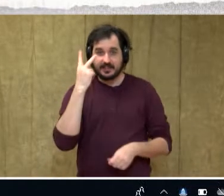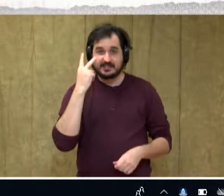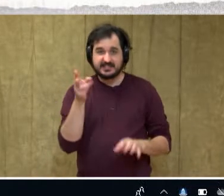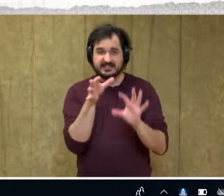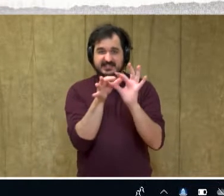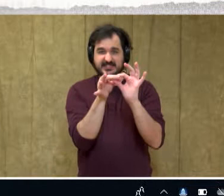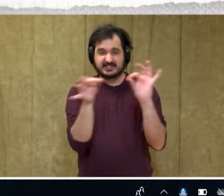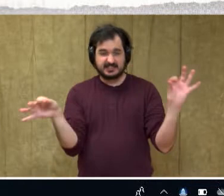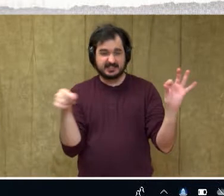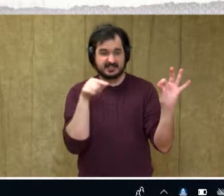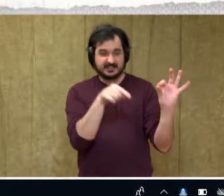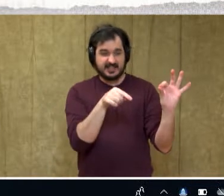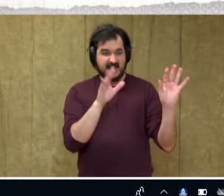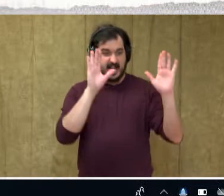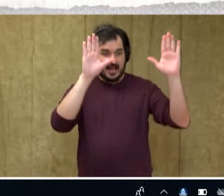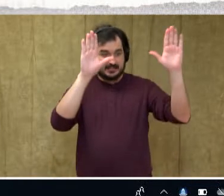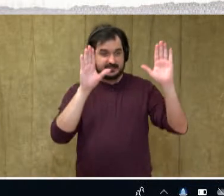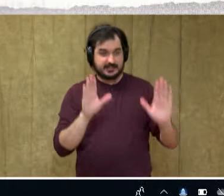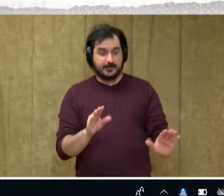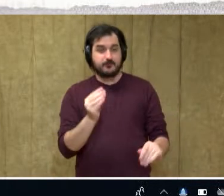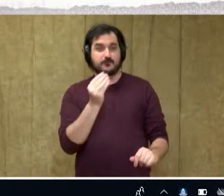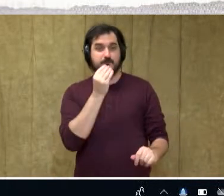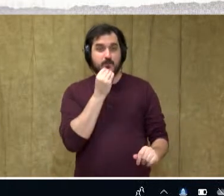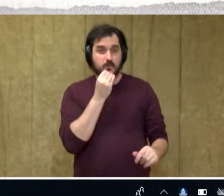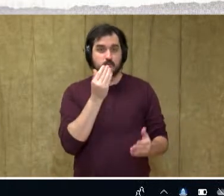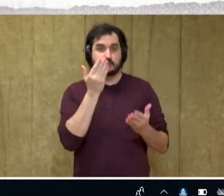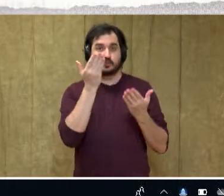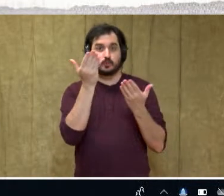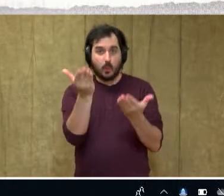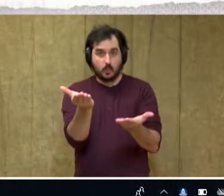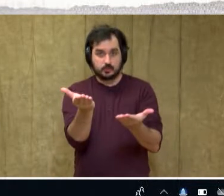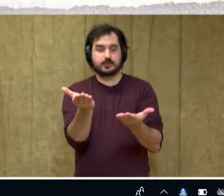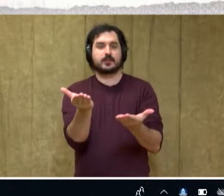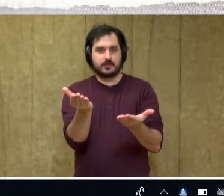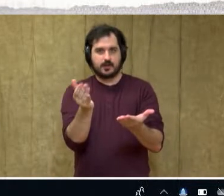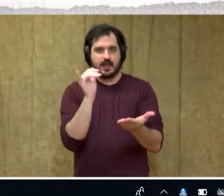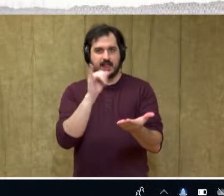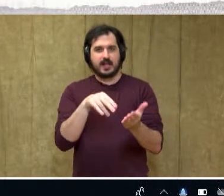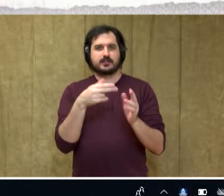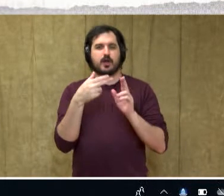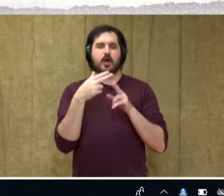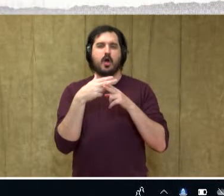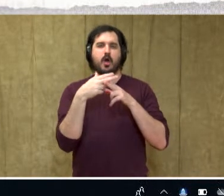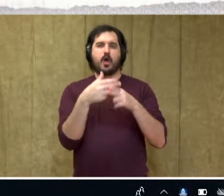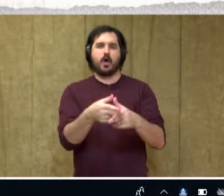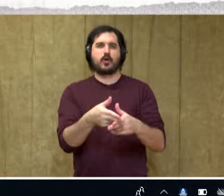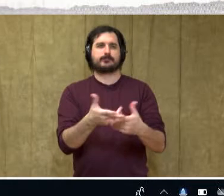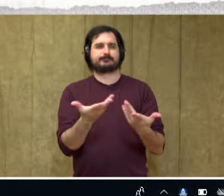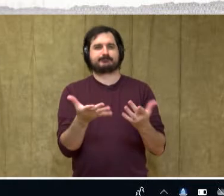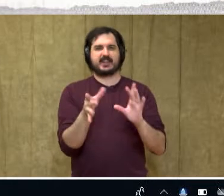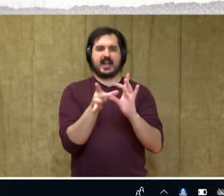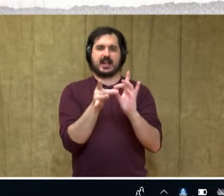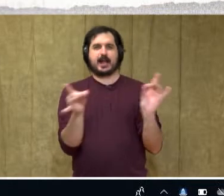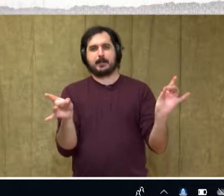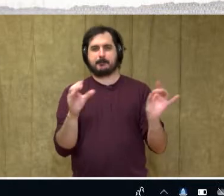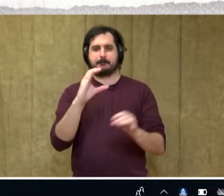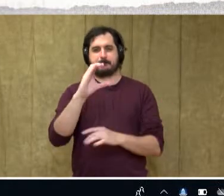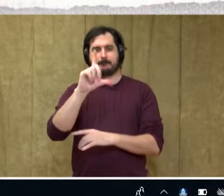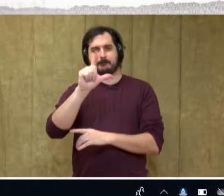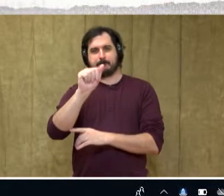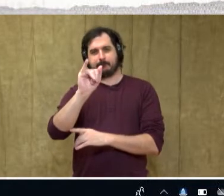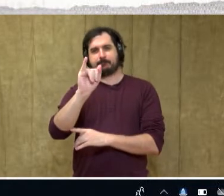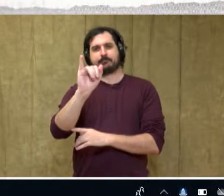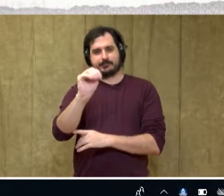And we have two details in order to back that claim. And boys and girls, we're going to talk more about this when we talk about our